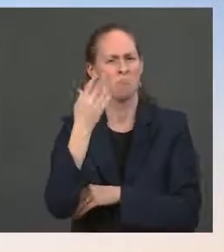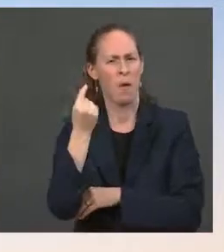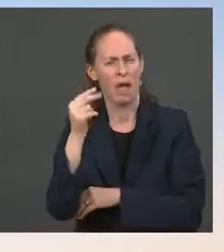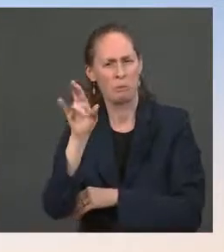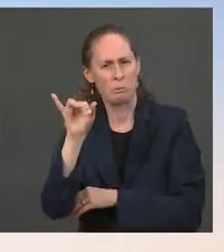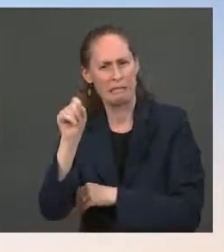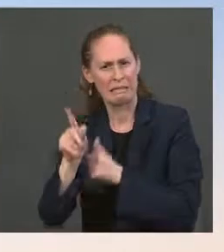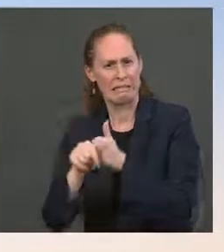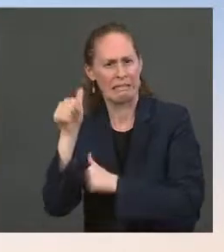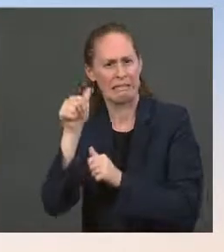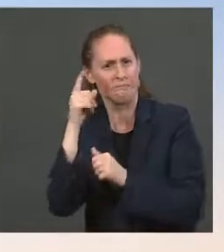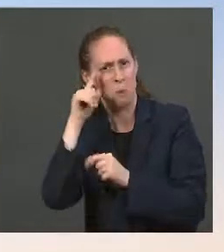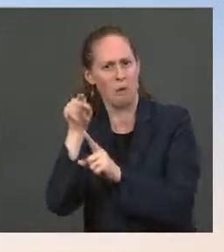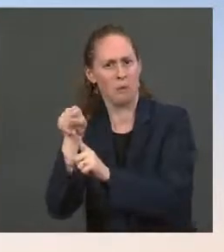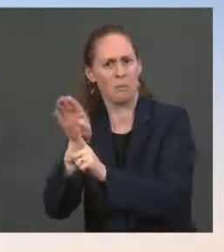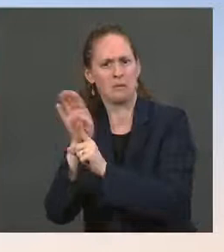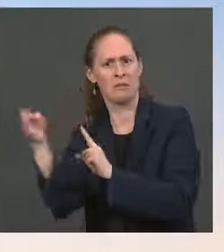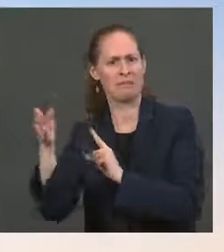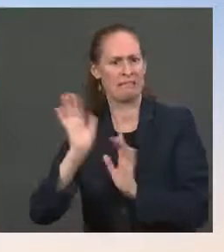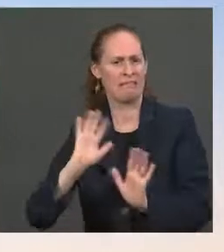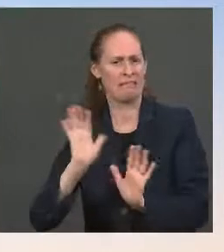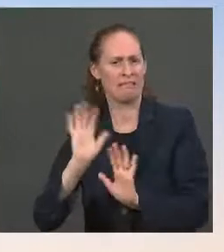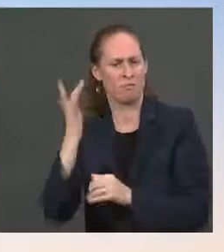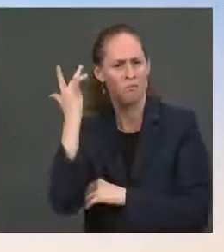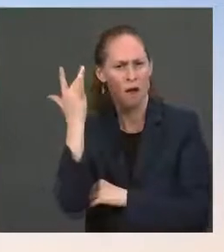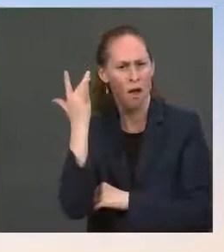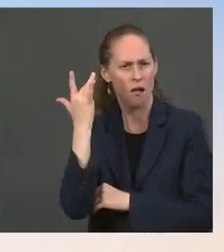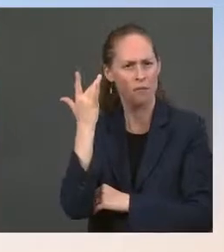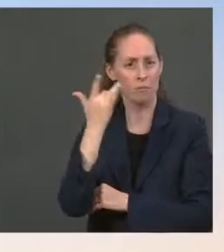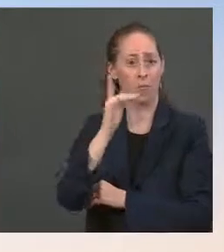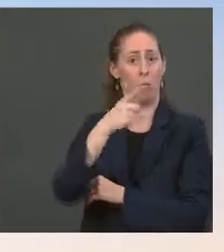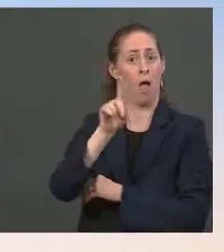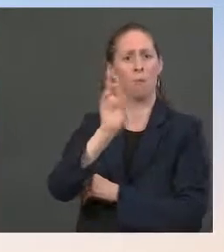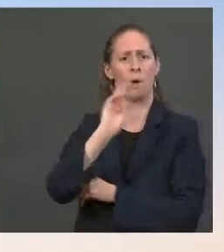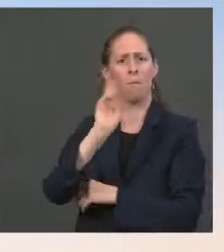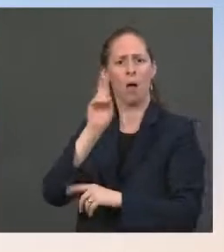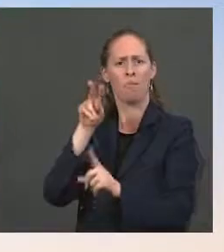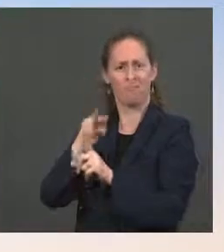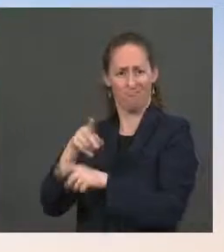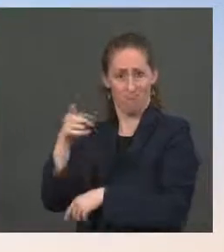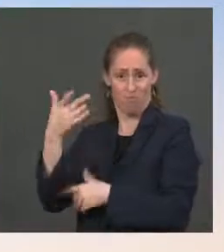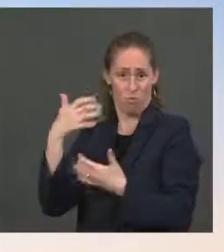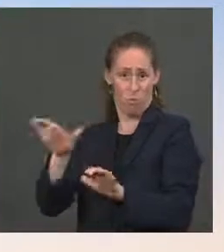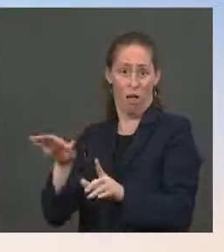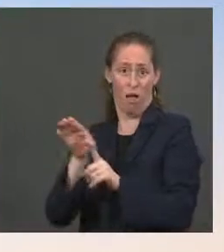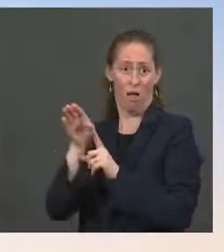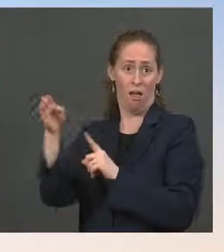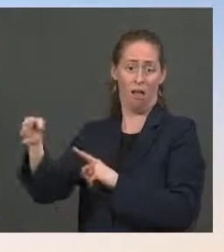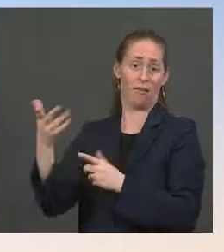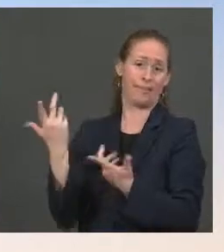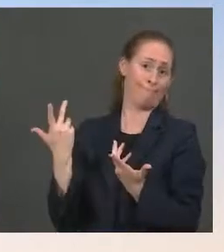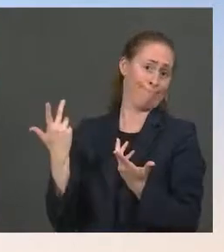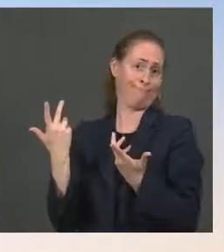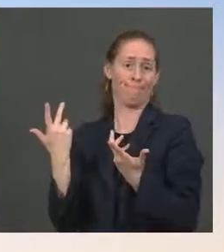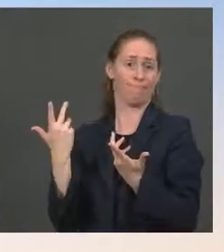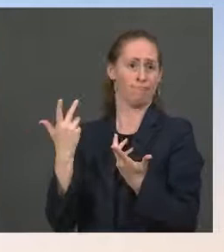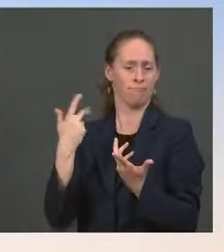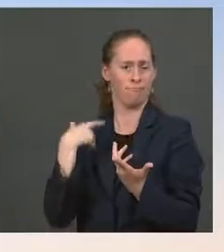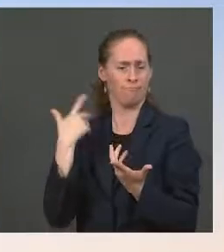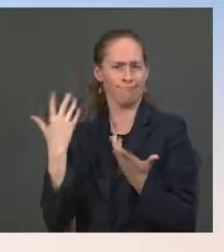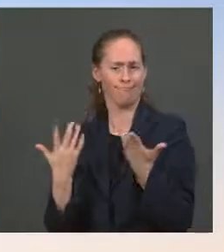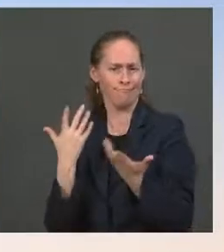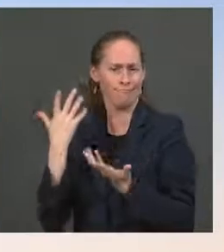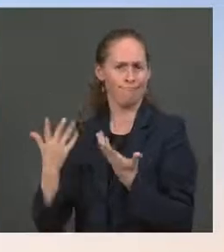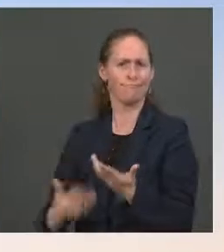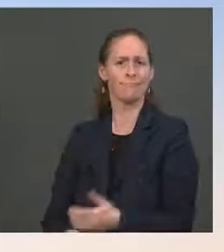of, I think what Republicans say is, you guys don't want to go down this path because rather than a sort of